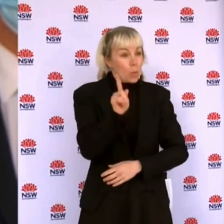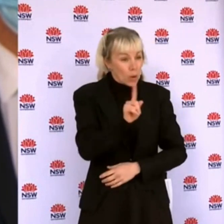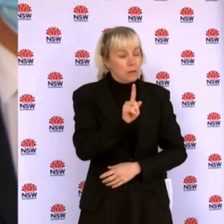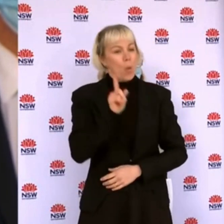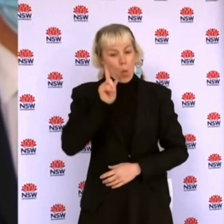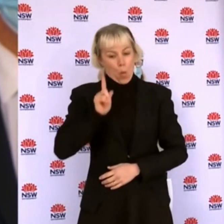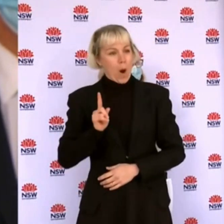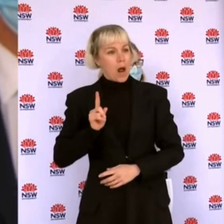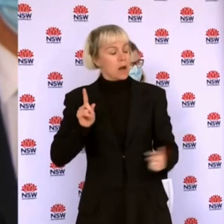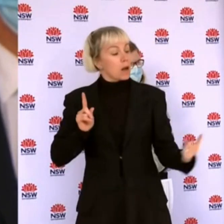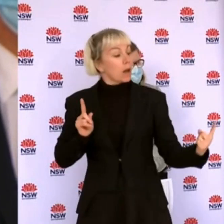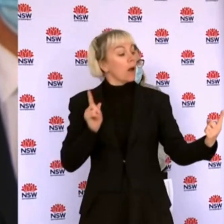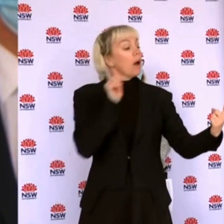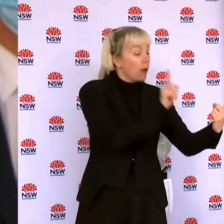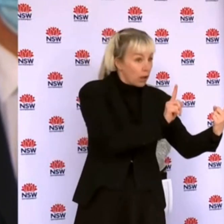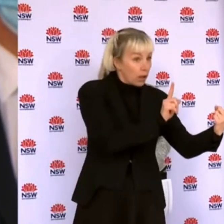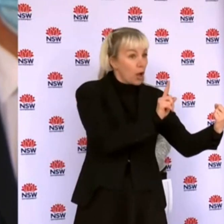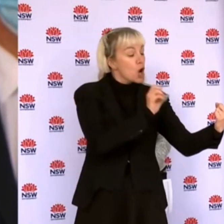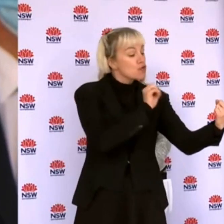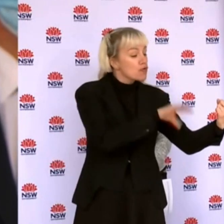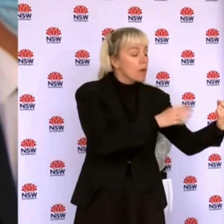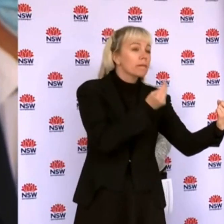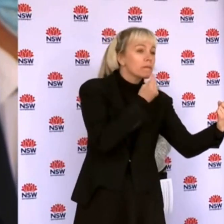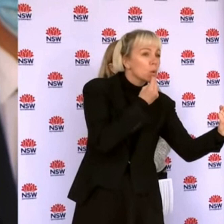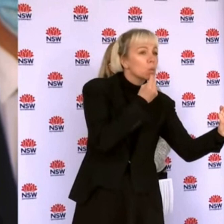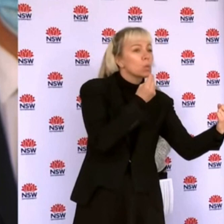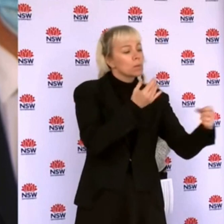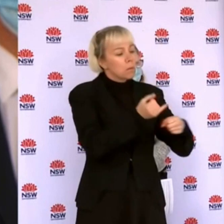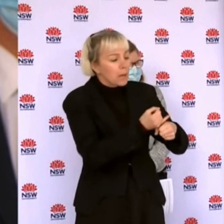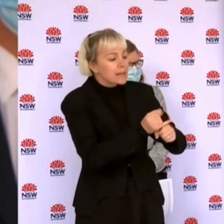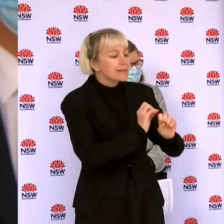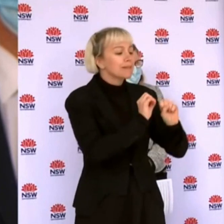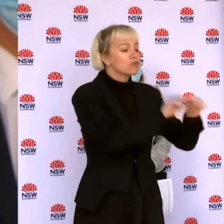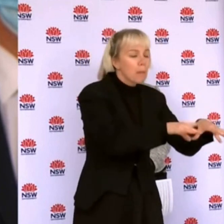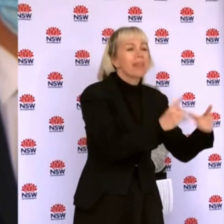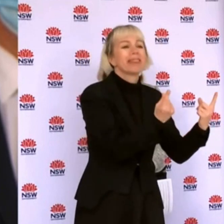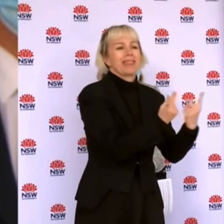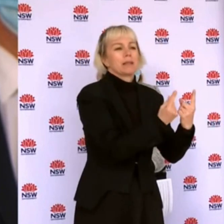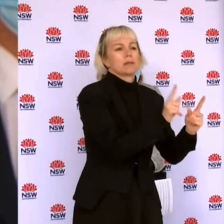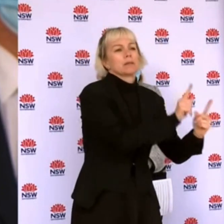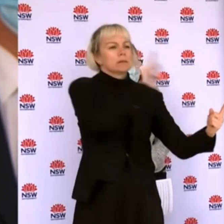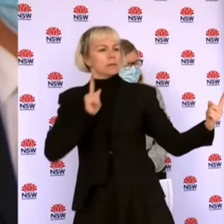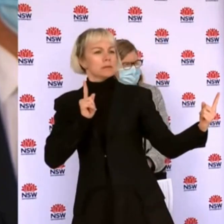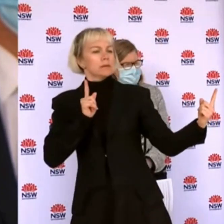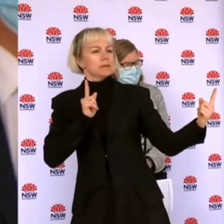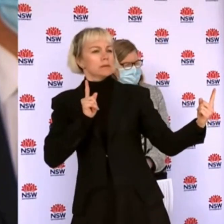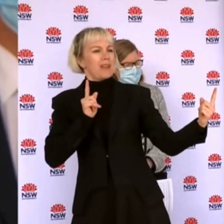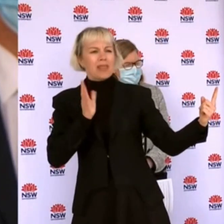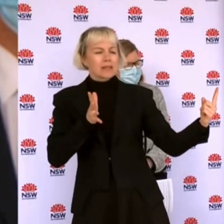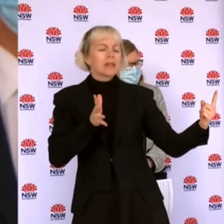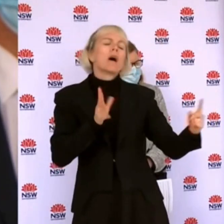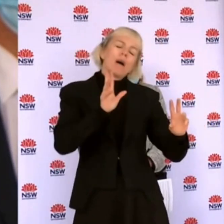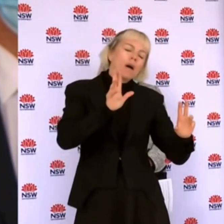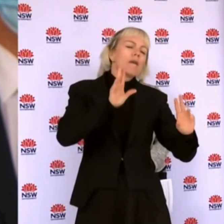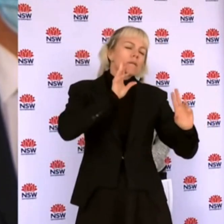in isolation or who might be receiving Meals on Wheels or who might need goods or services. And of course there are exceptions with that, with disability care